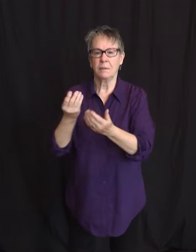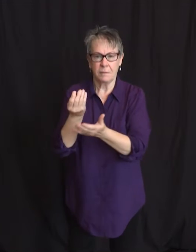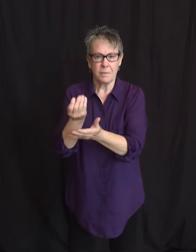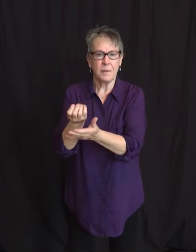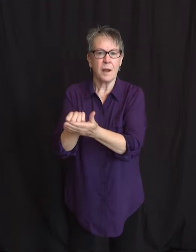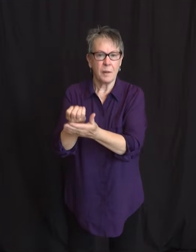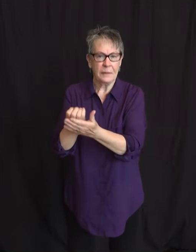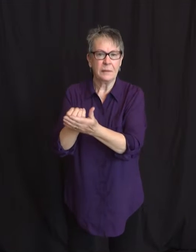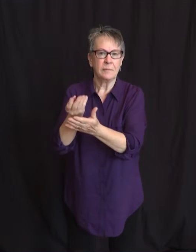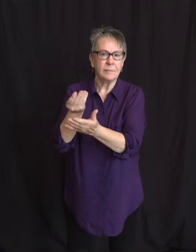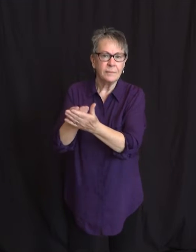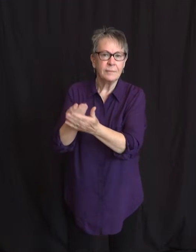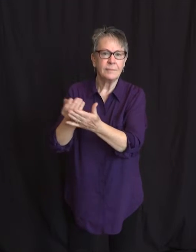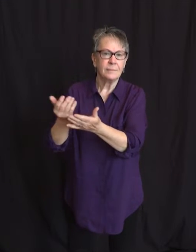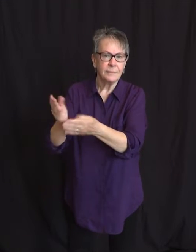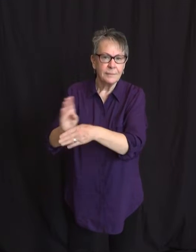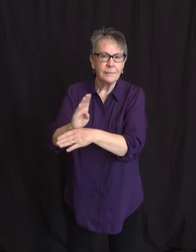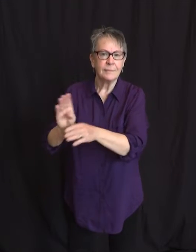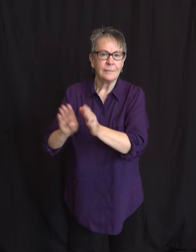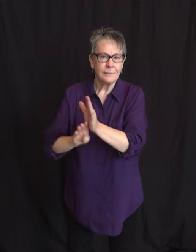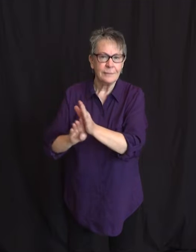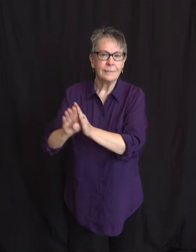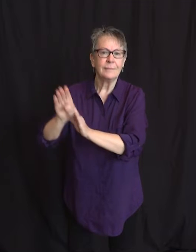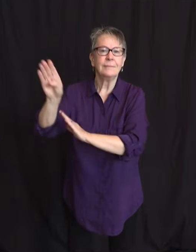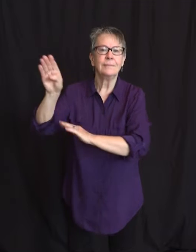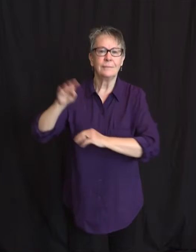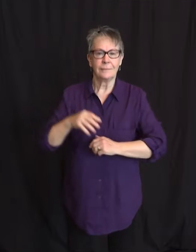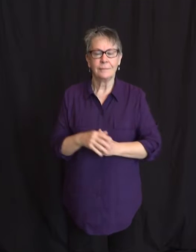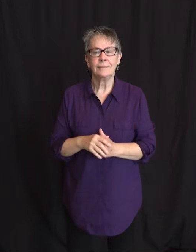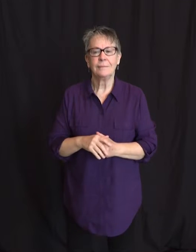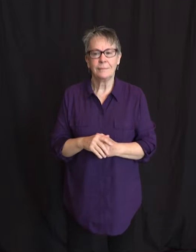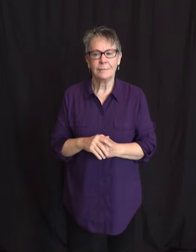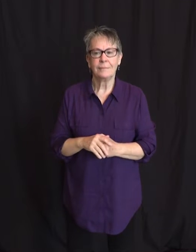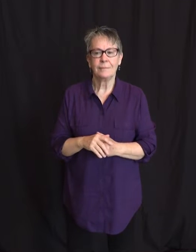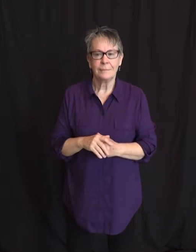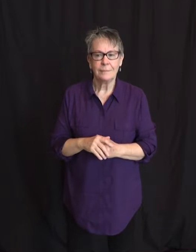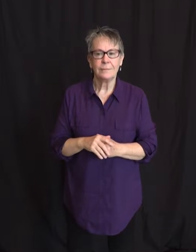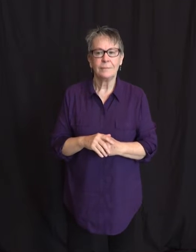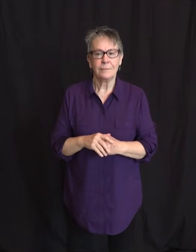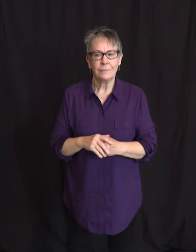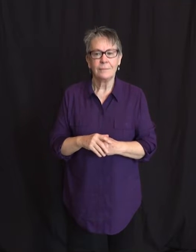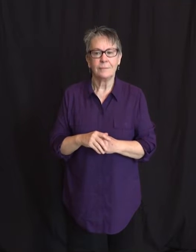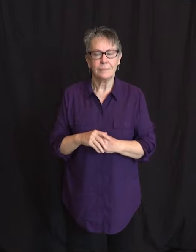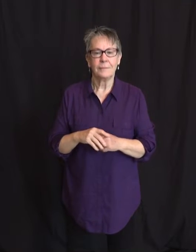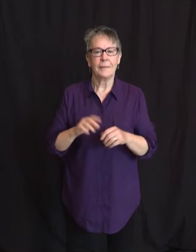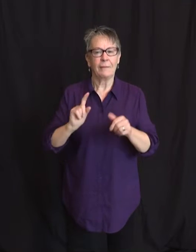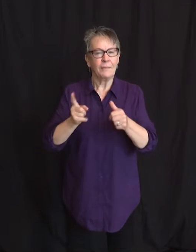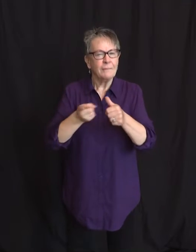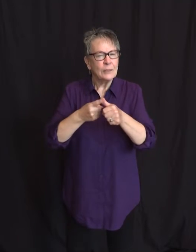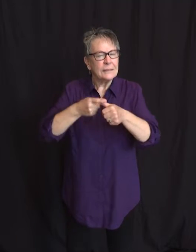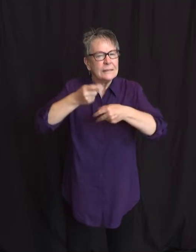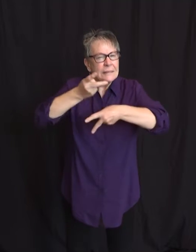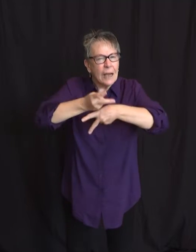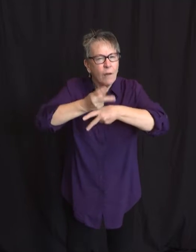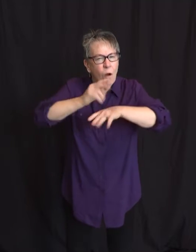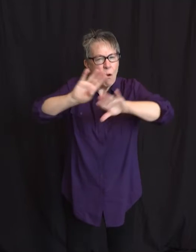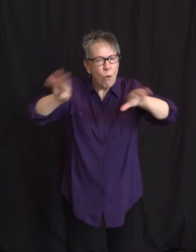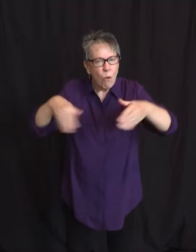this state. You know, it's very interesting. At the Department of Community Affairs, we deal with